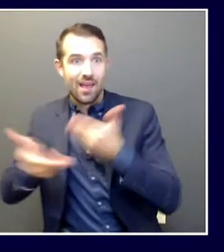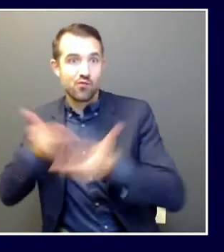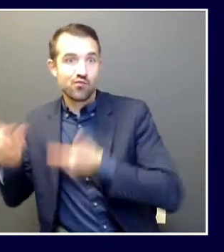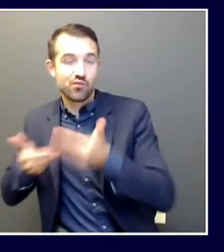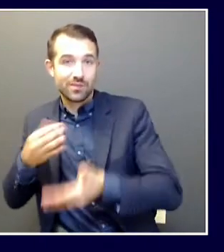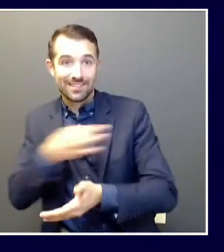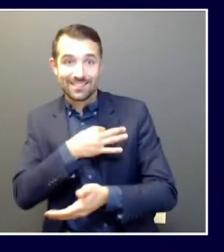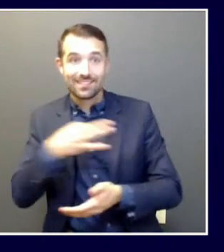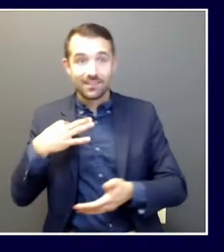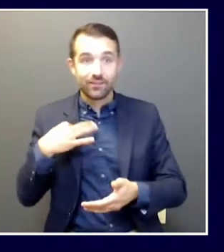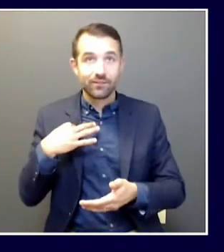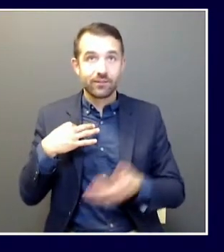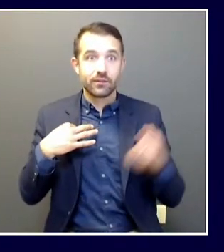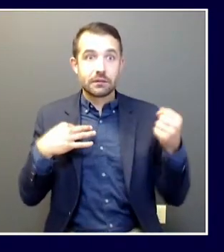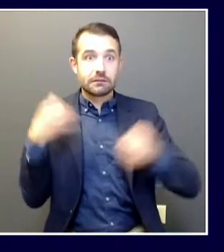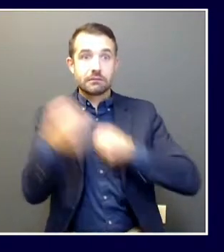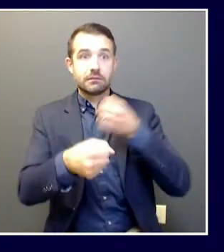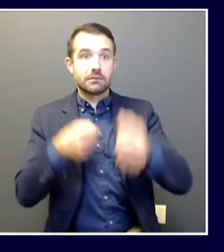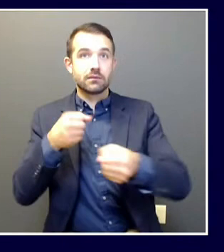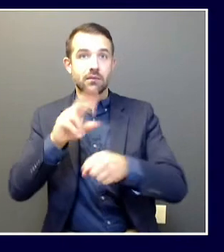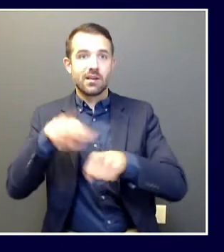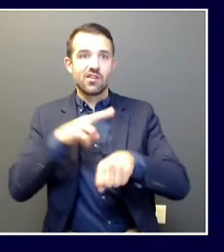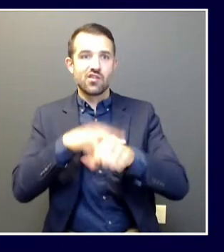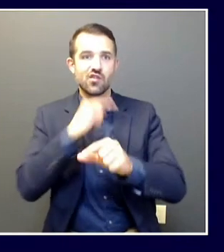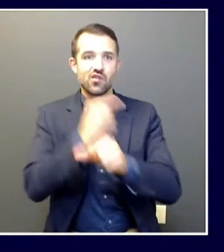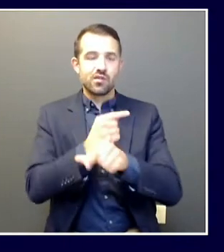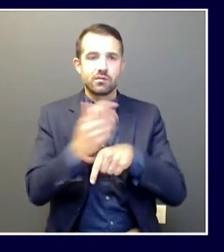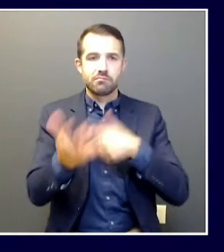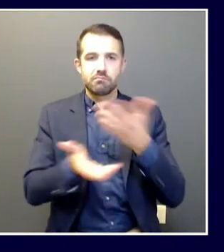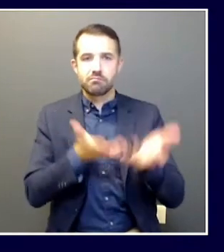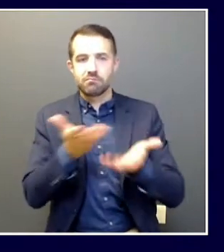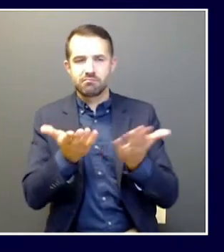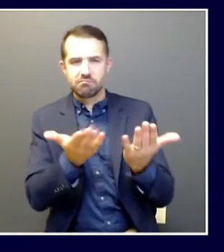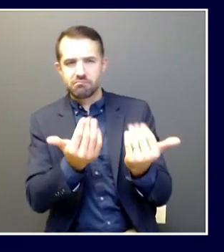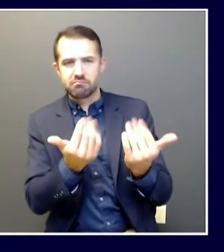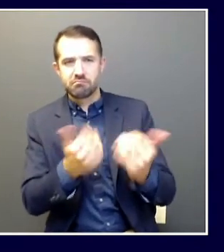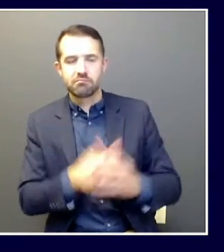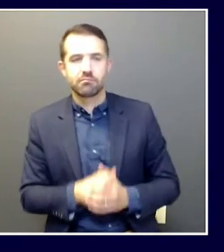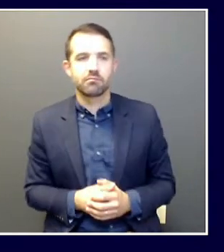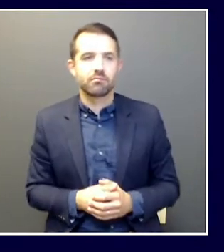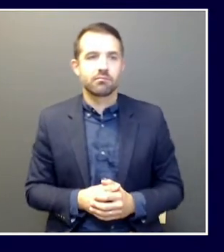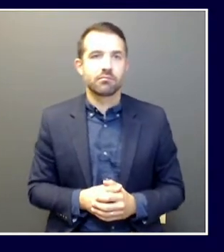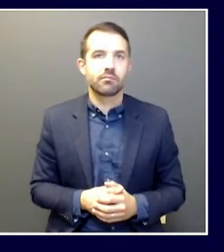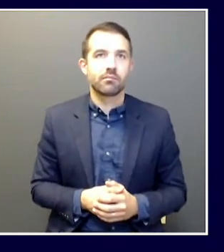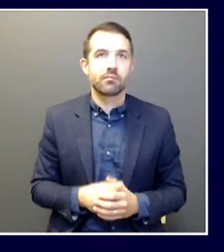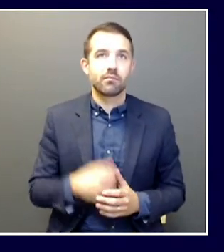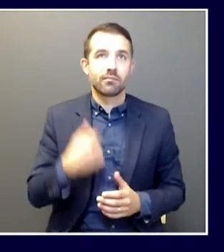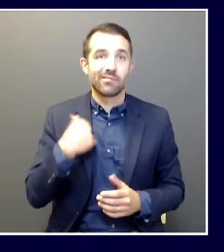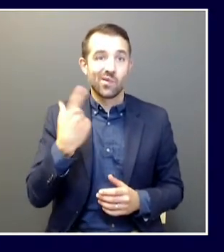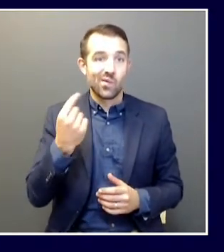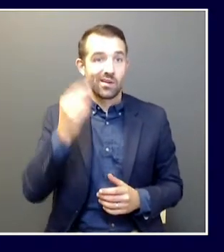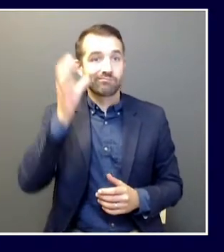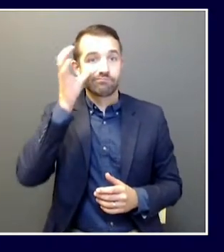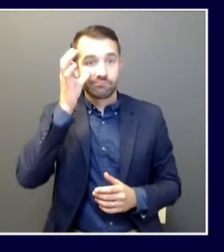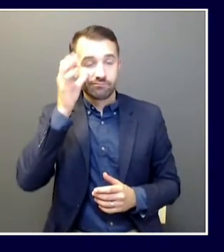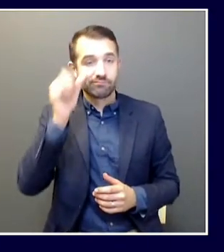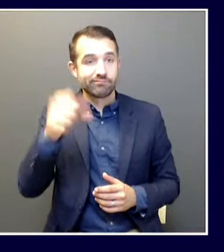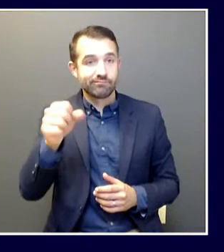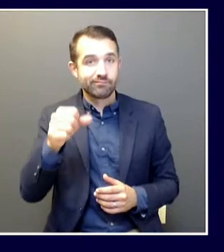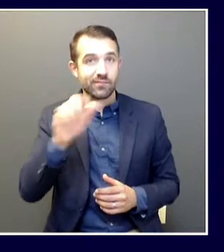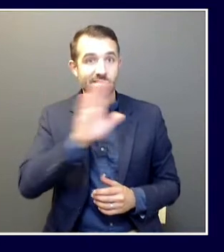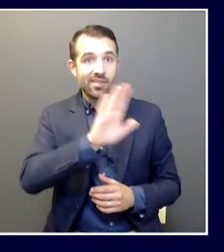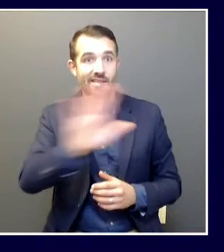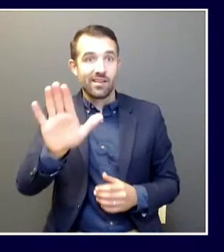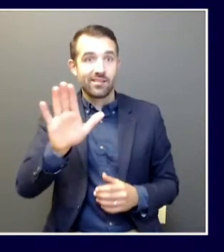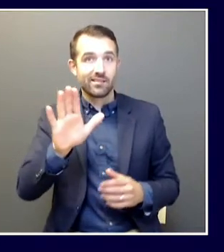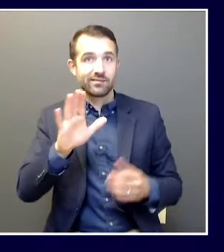Sure. And as a reminder, the way we do this is we do really close listening to see what those gaps are and why, to figure out, for example, if there's